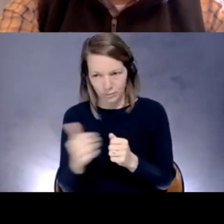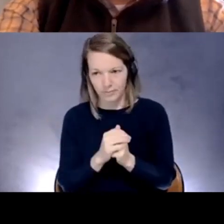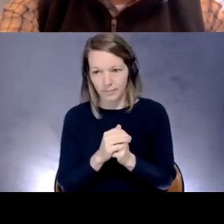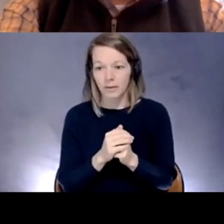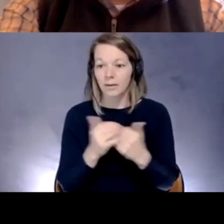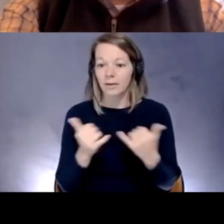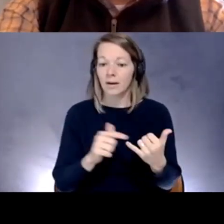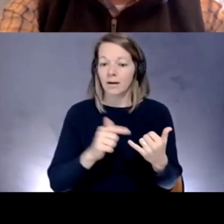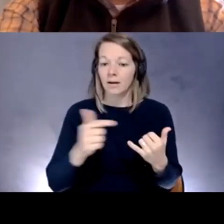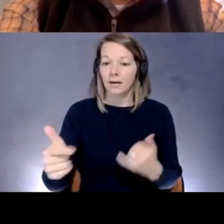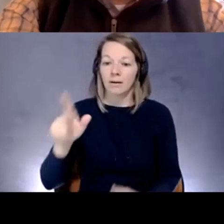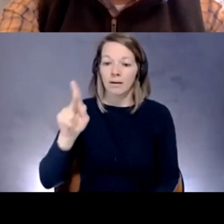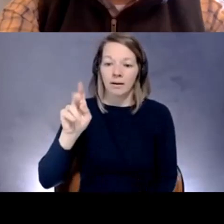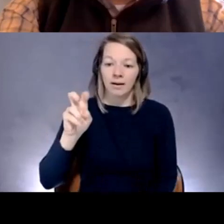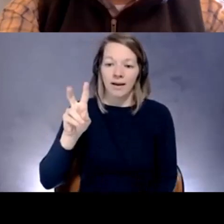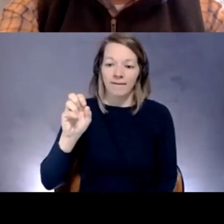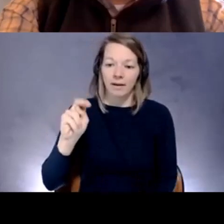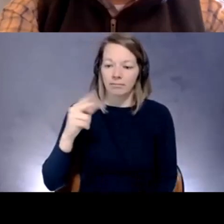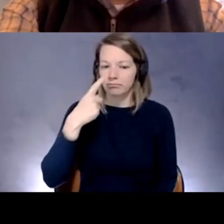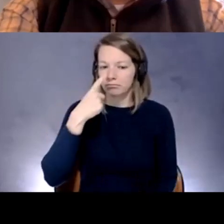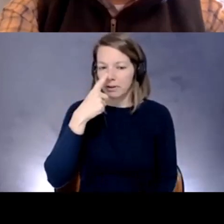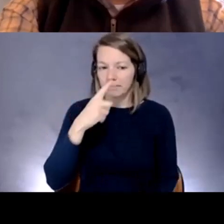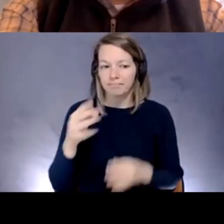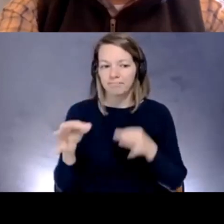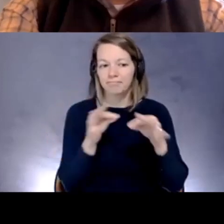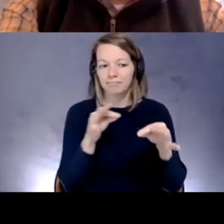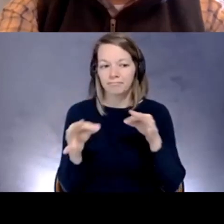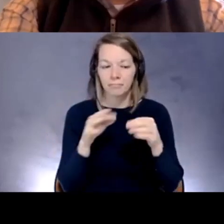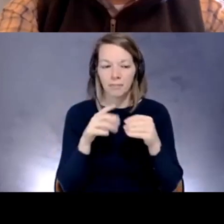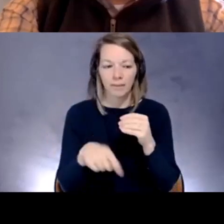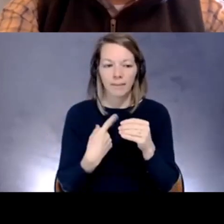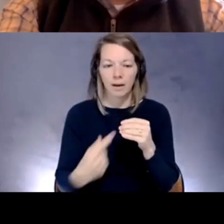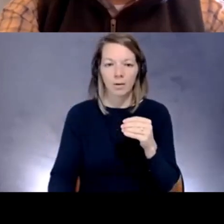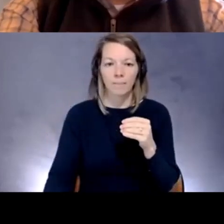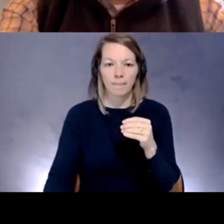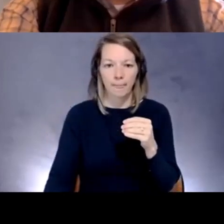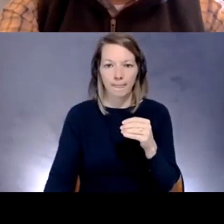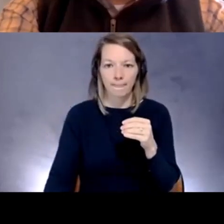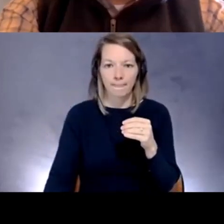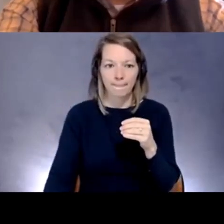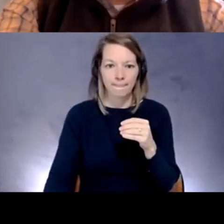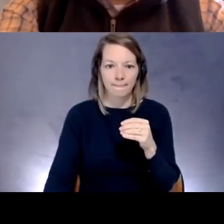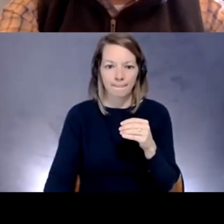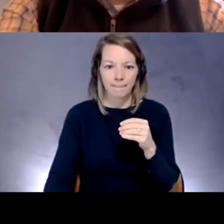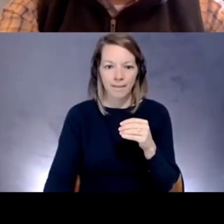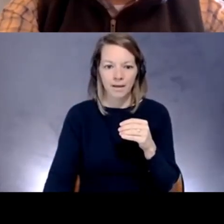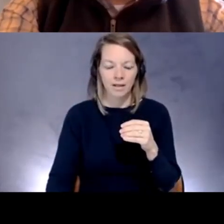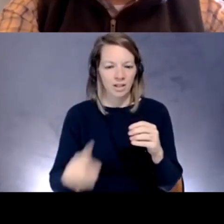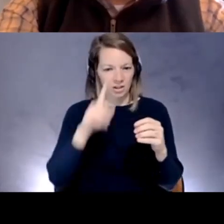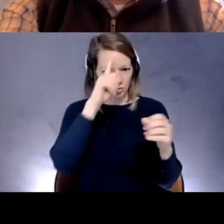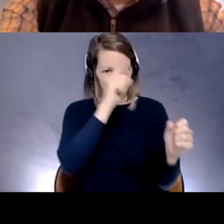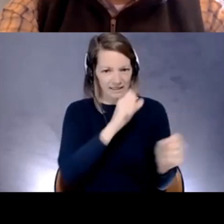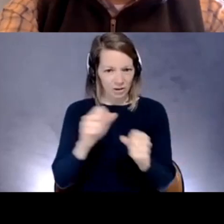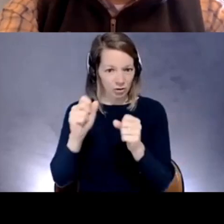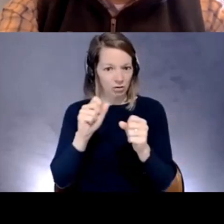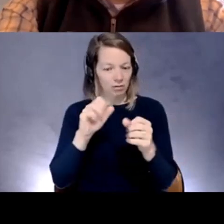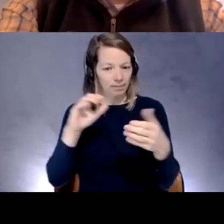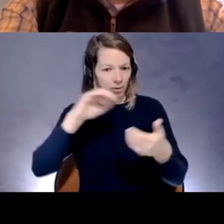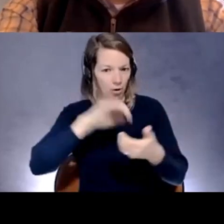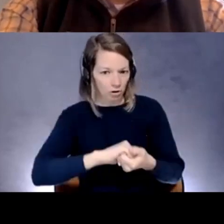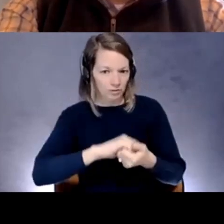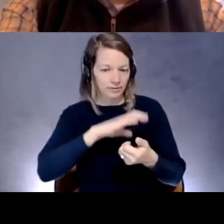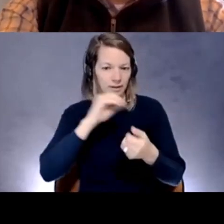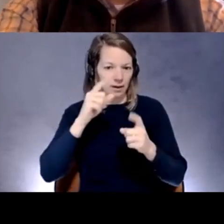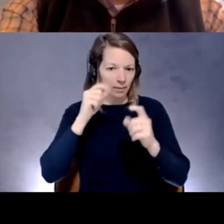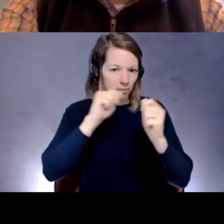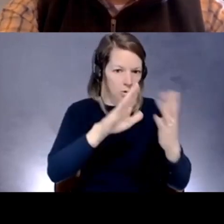Turning now to Kevin. Can you please talk a little bit about strategic partnerships and approaches that could help improve access and outcomes in